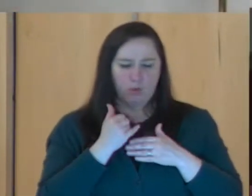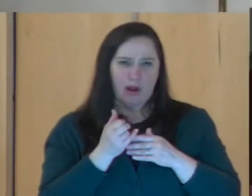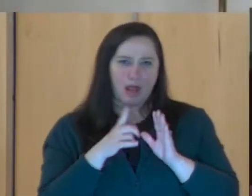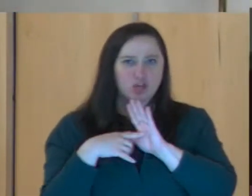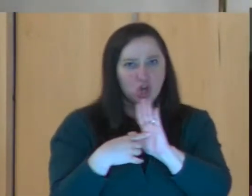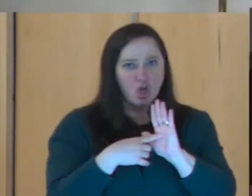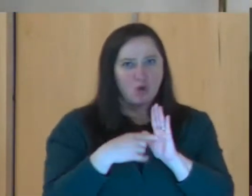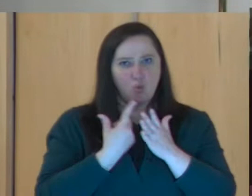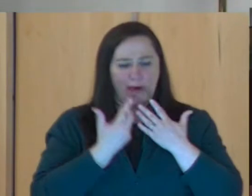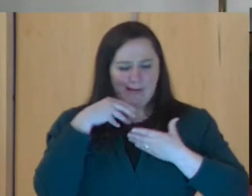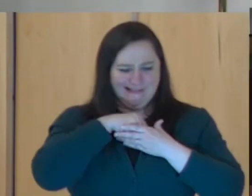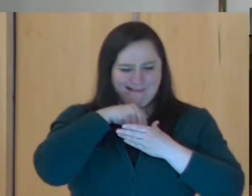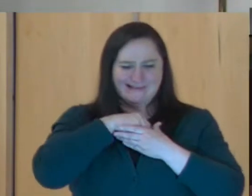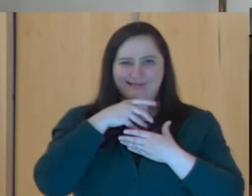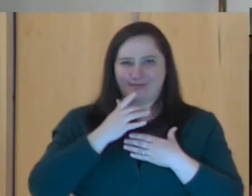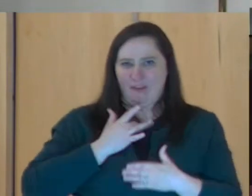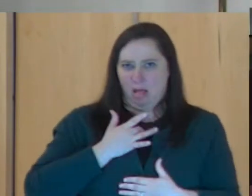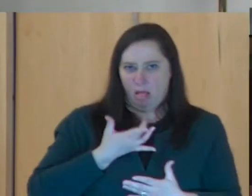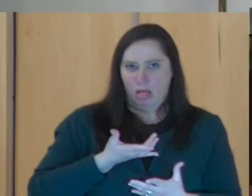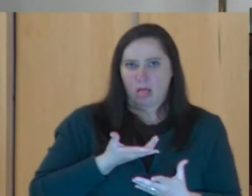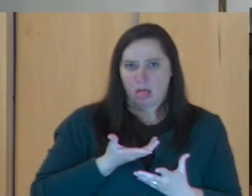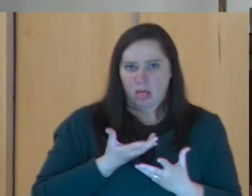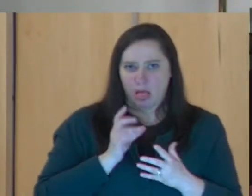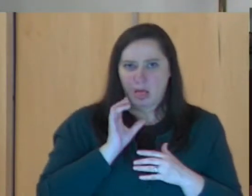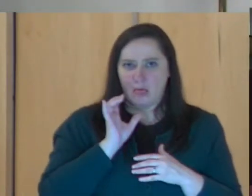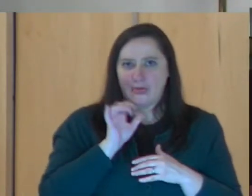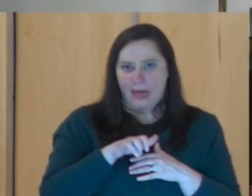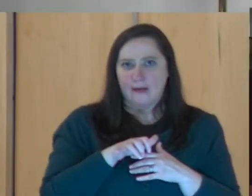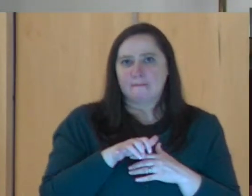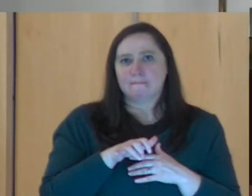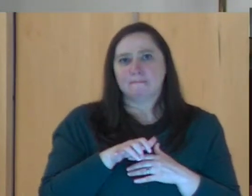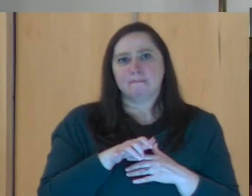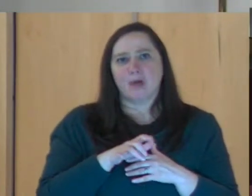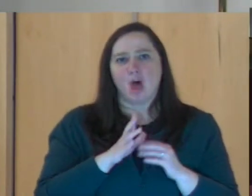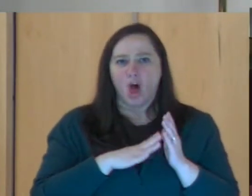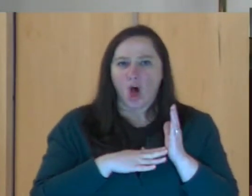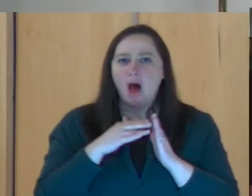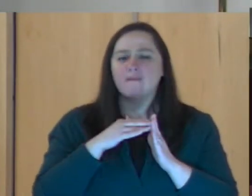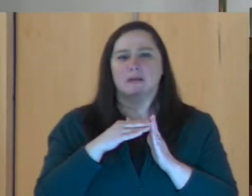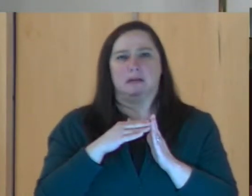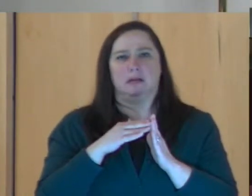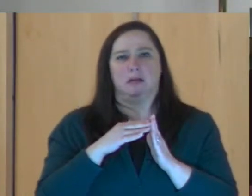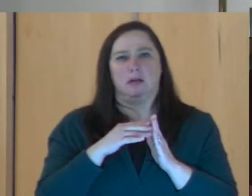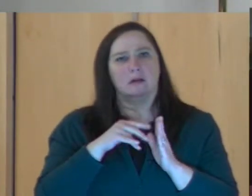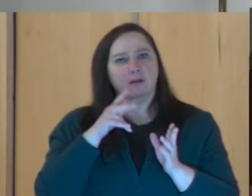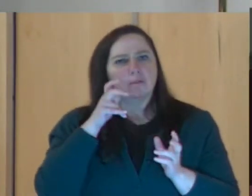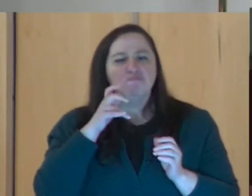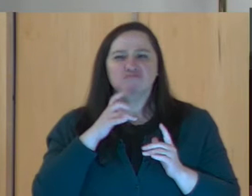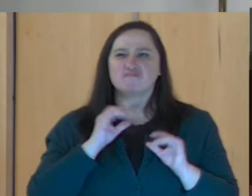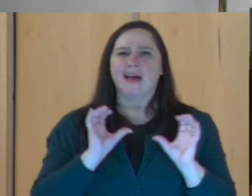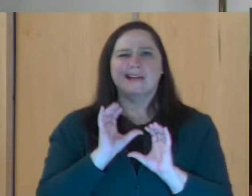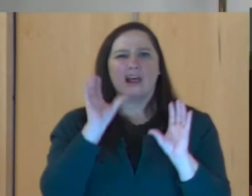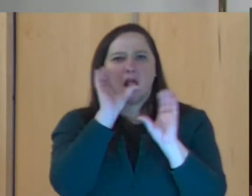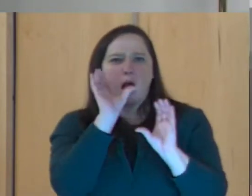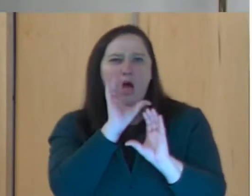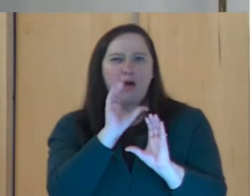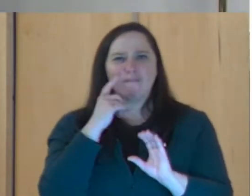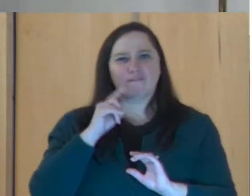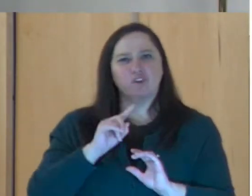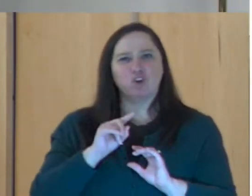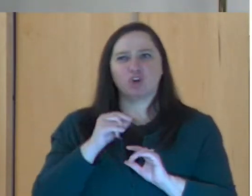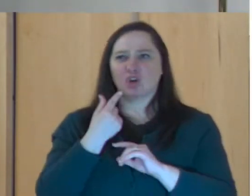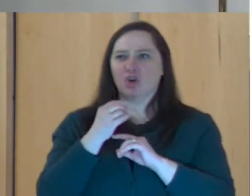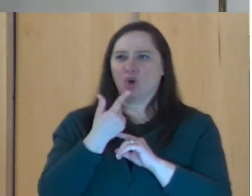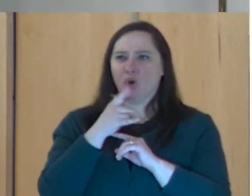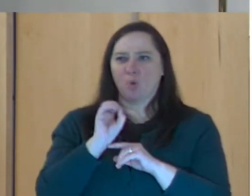on the outside. That's the one that I hear most often, and I did a Google search on the word. Google